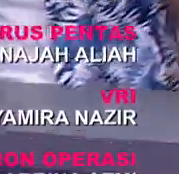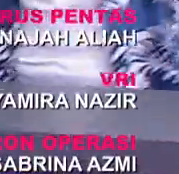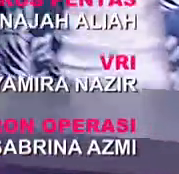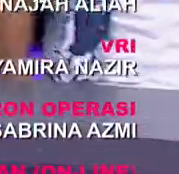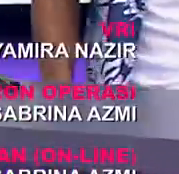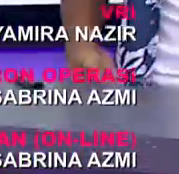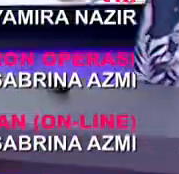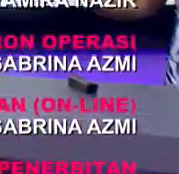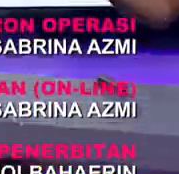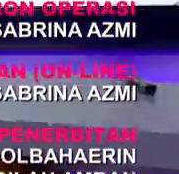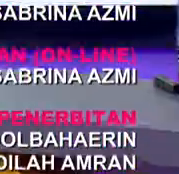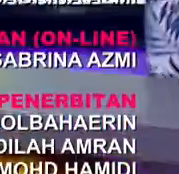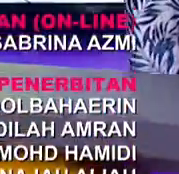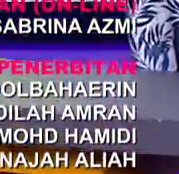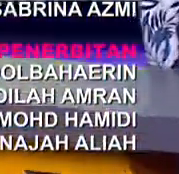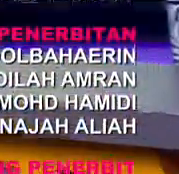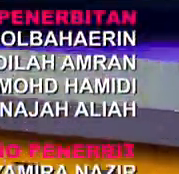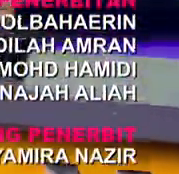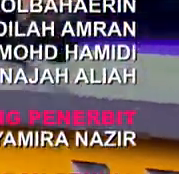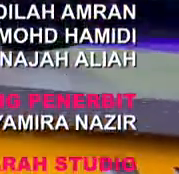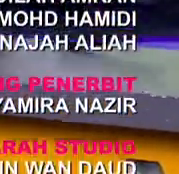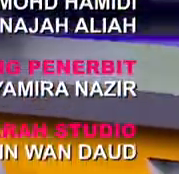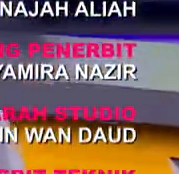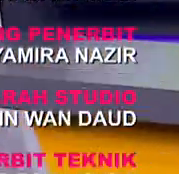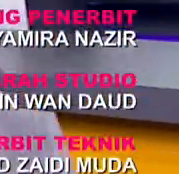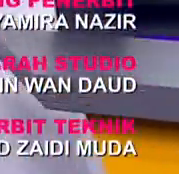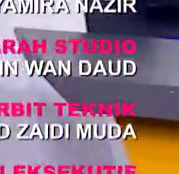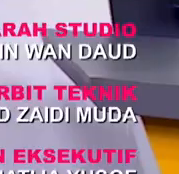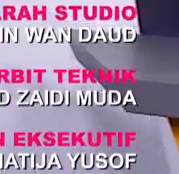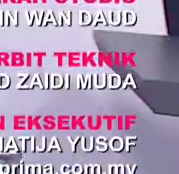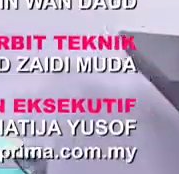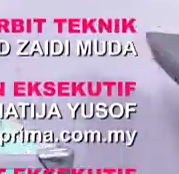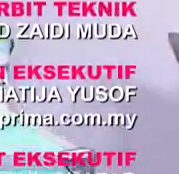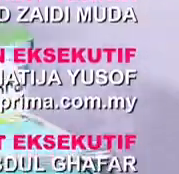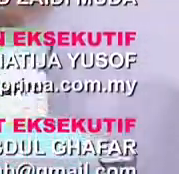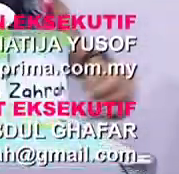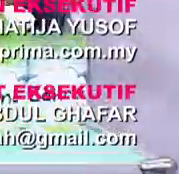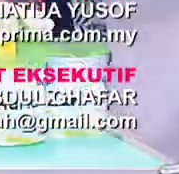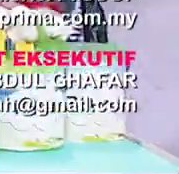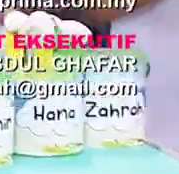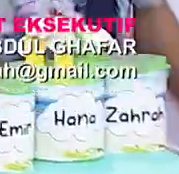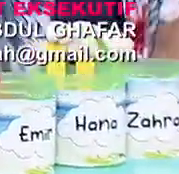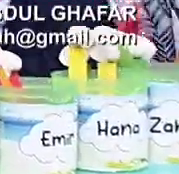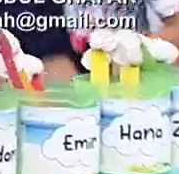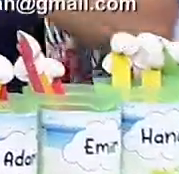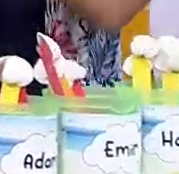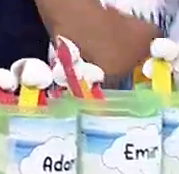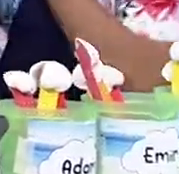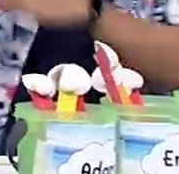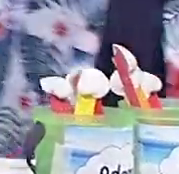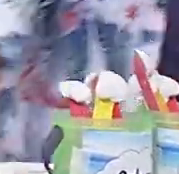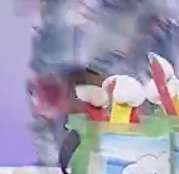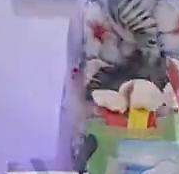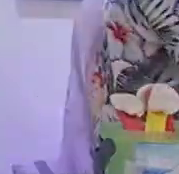sing it one more time, sir? Yes. Let's go. Next round. You can join us too. Yes. Okay,